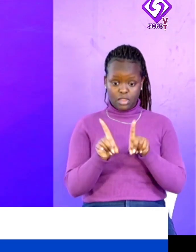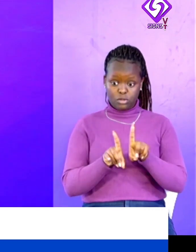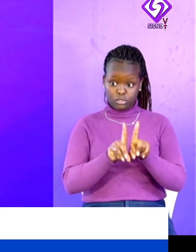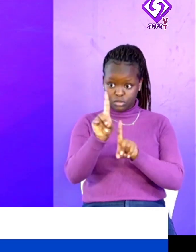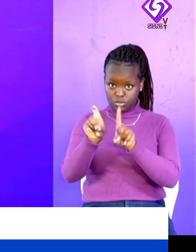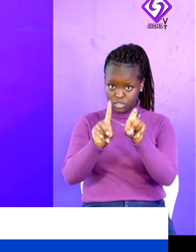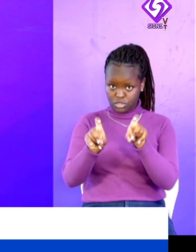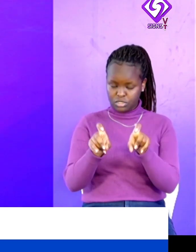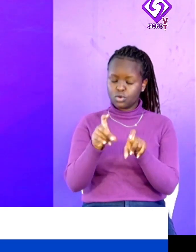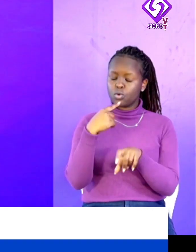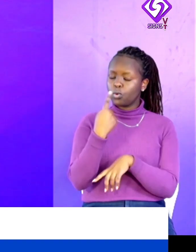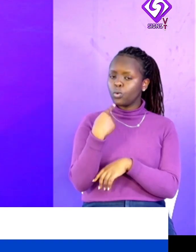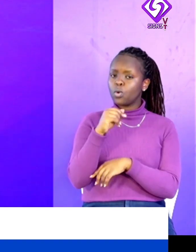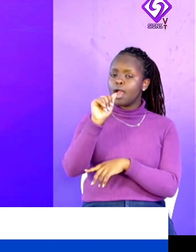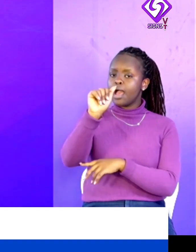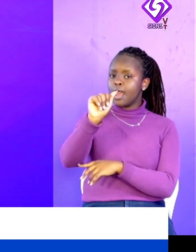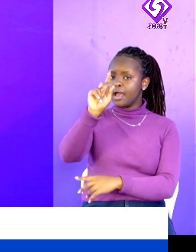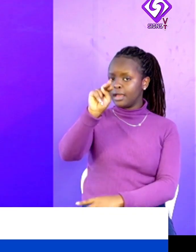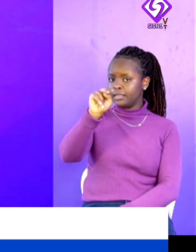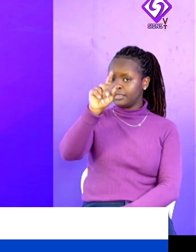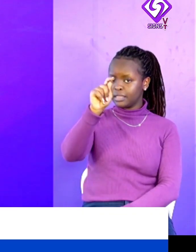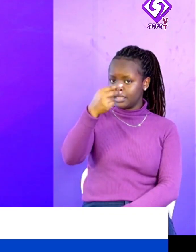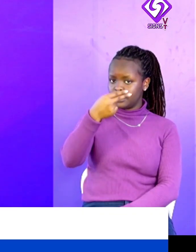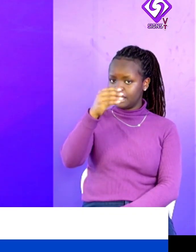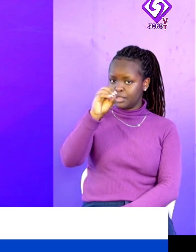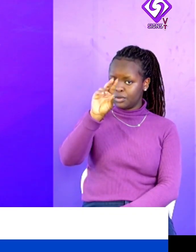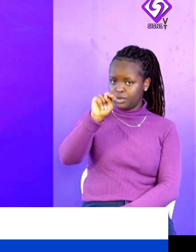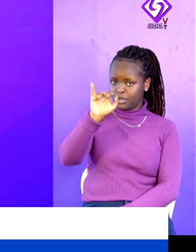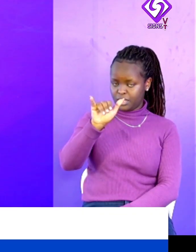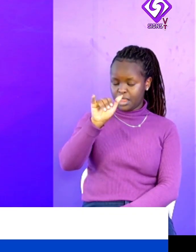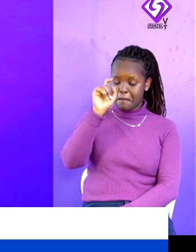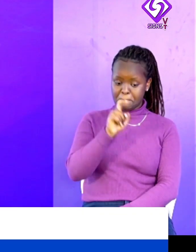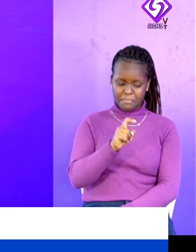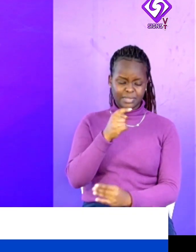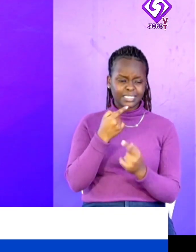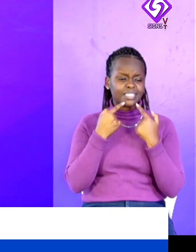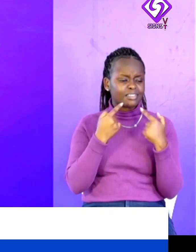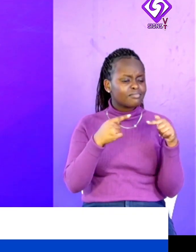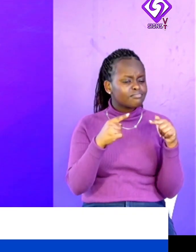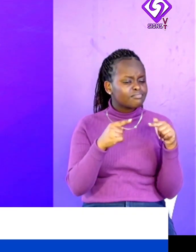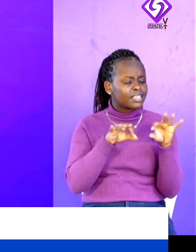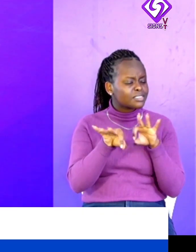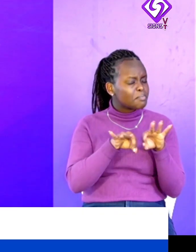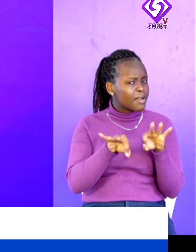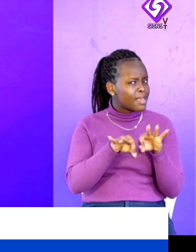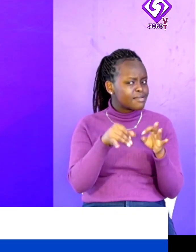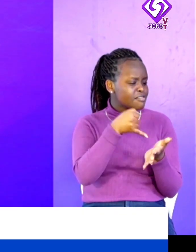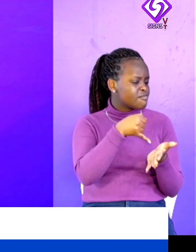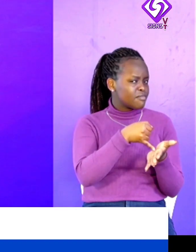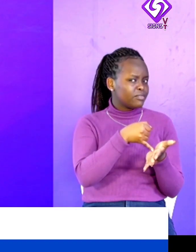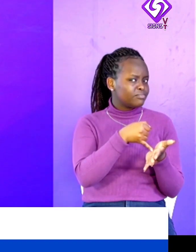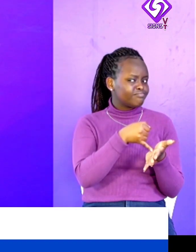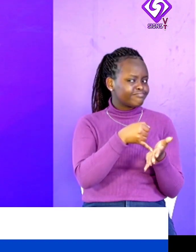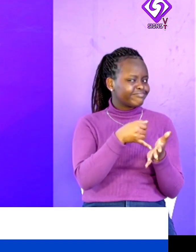was Anthony Mwaniki, who had to address his past involvement in a controversial land